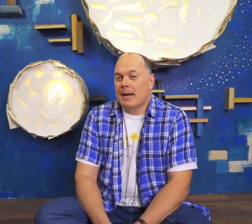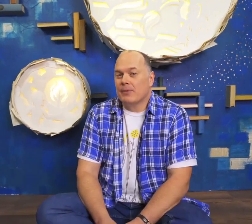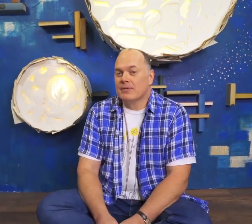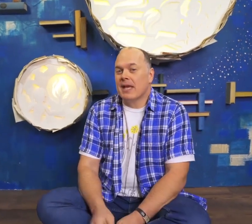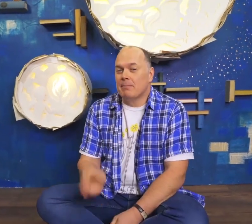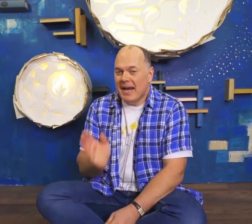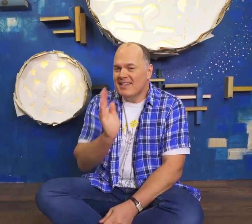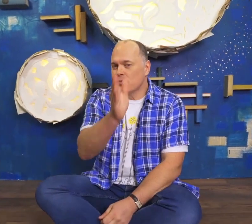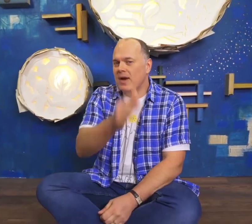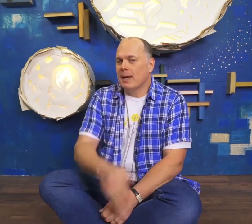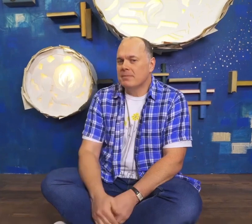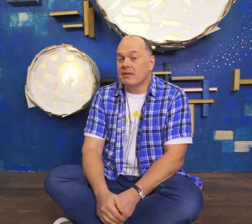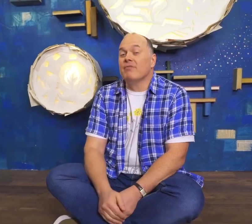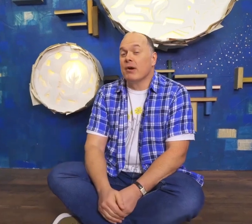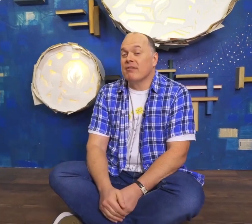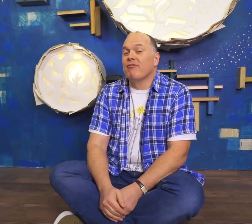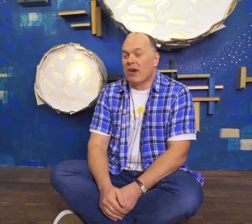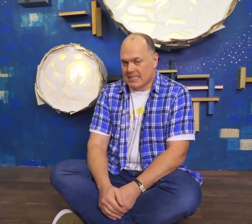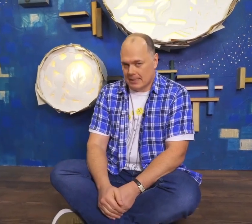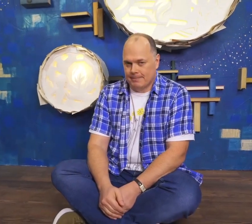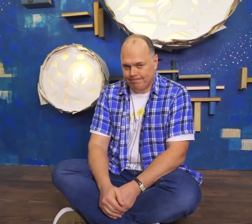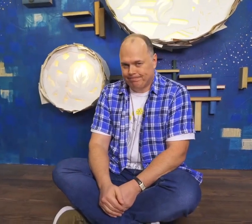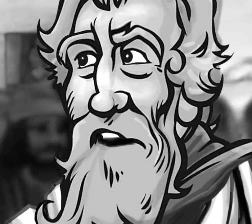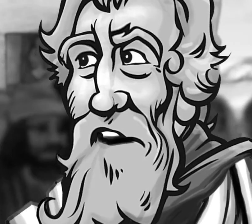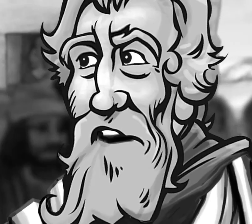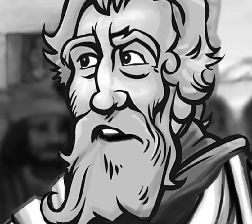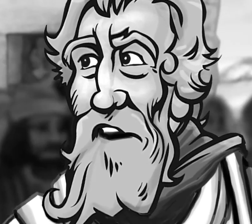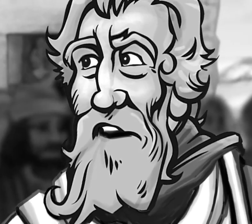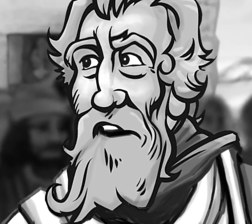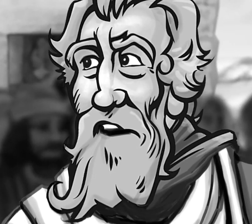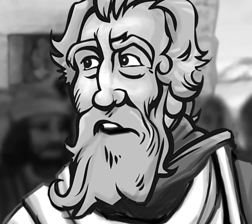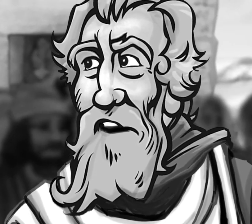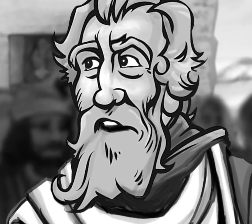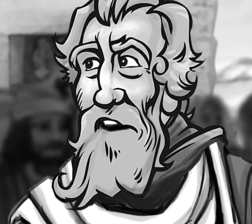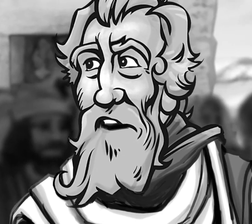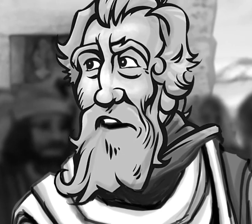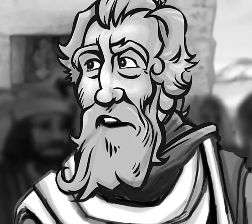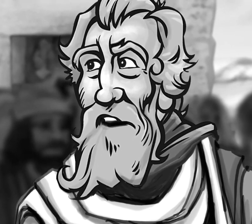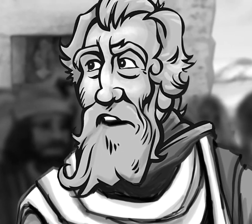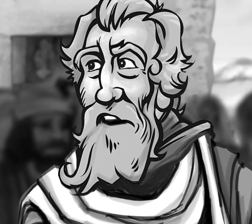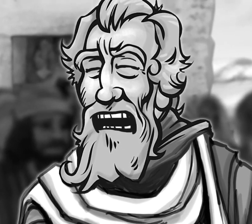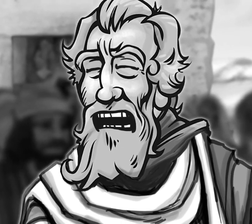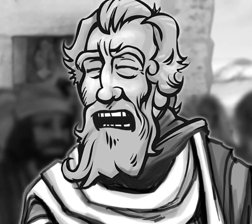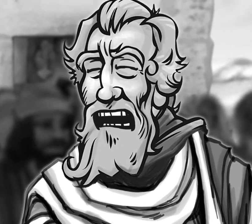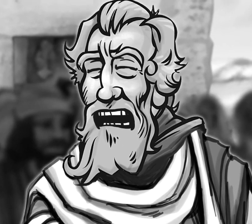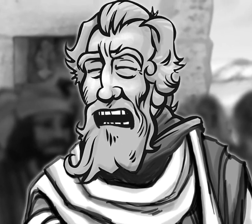of the disciples and made his way up to the very front. My fellow Jews,